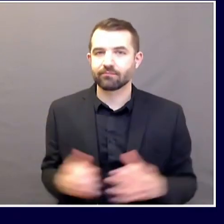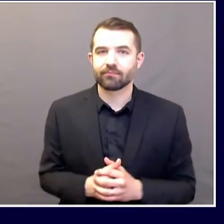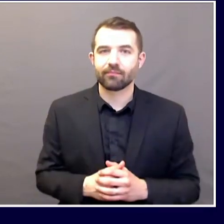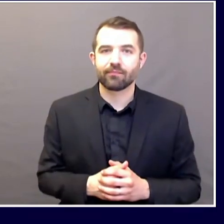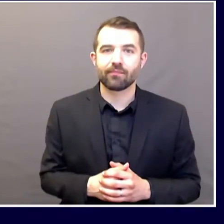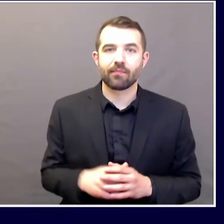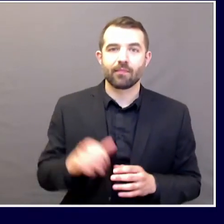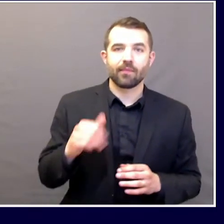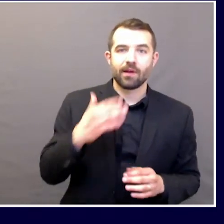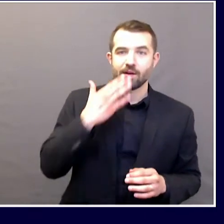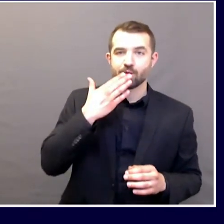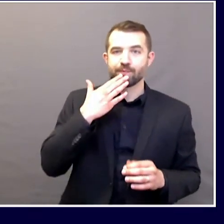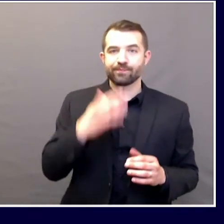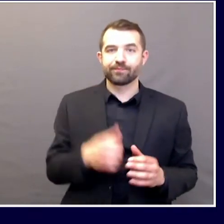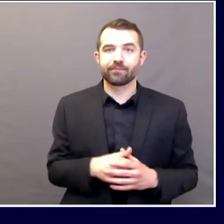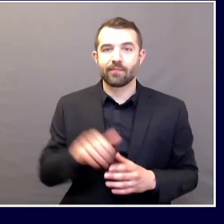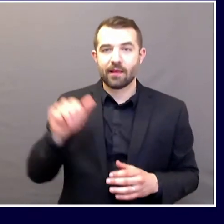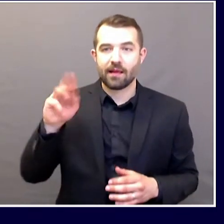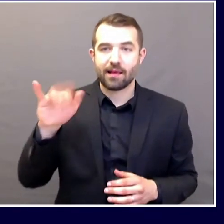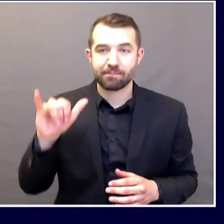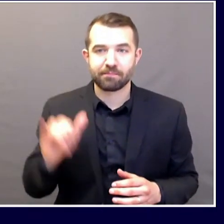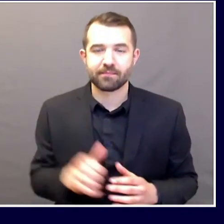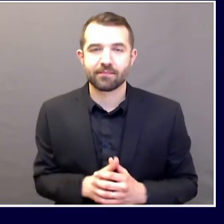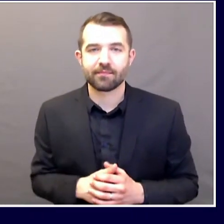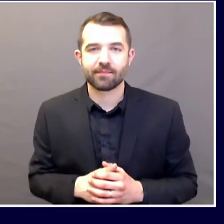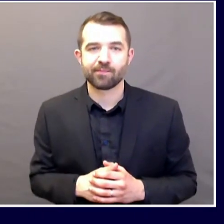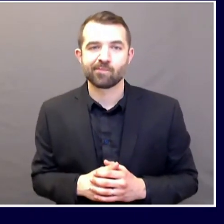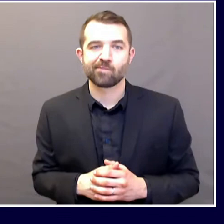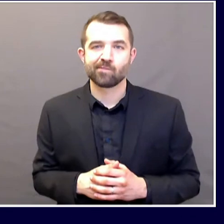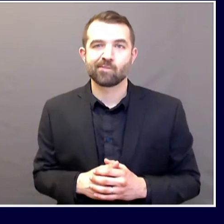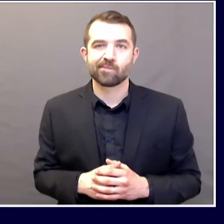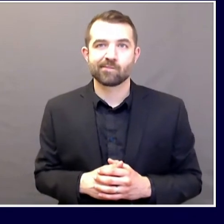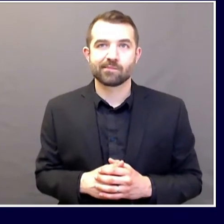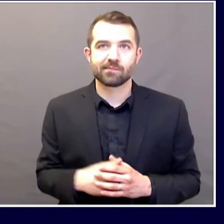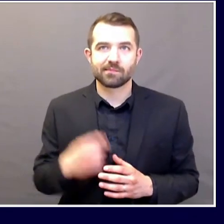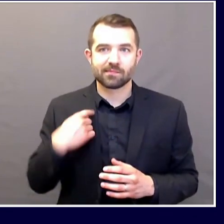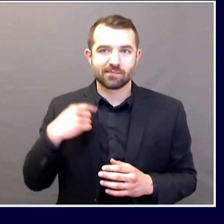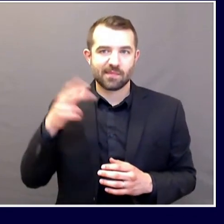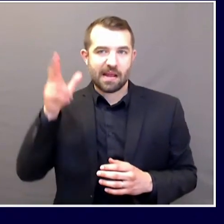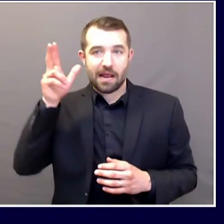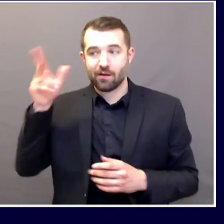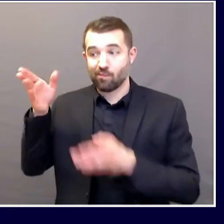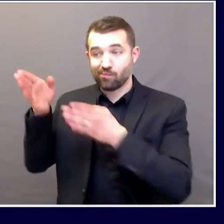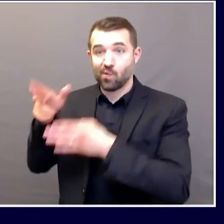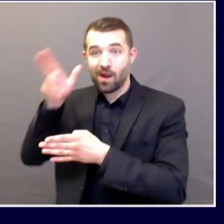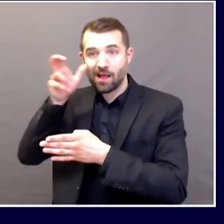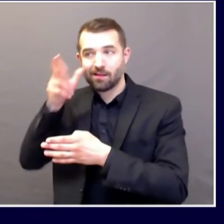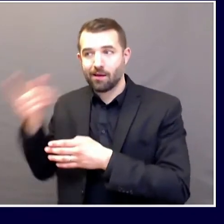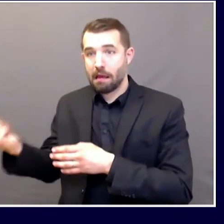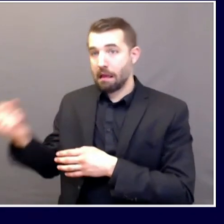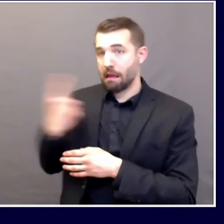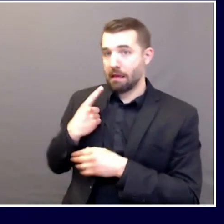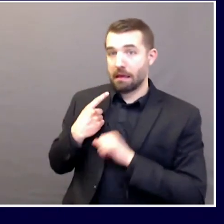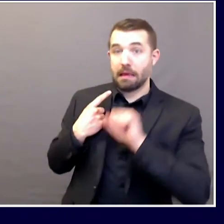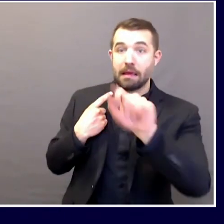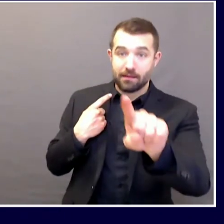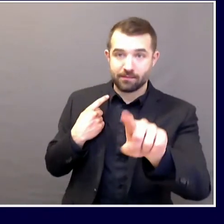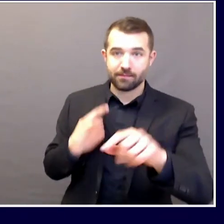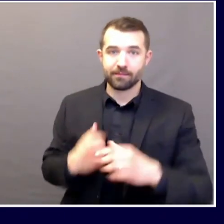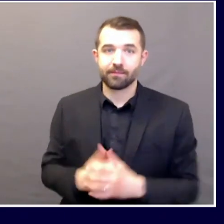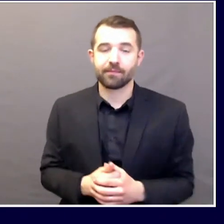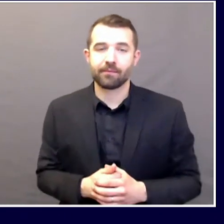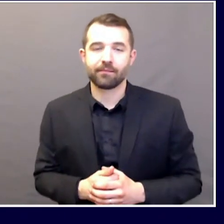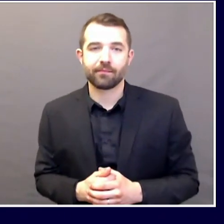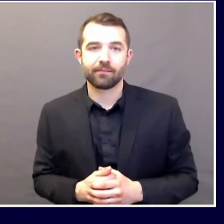Shah. I have a couple of questions from listeners today. The first asks whether there's been any reconsideration